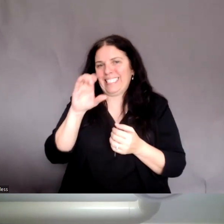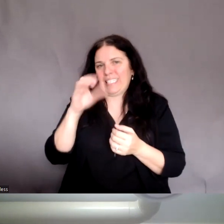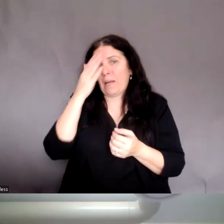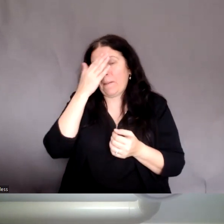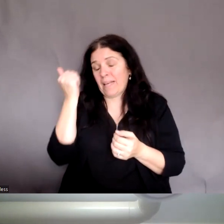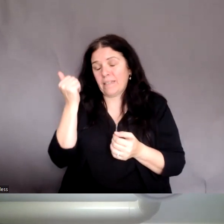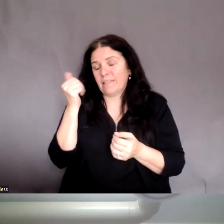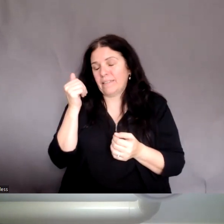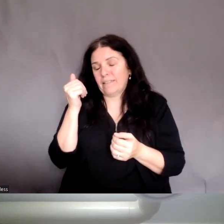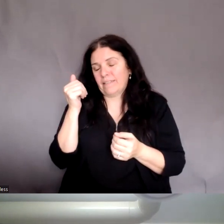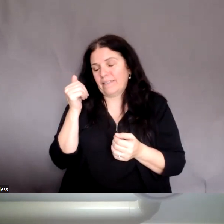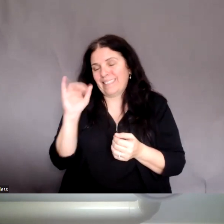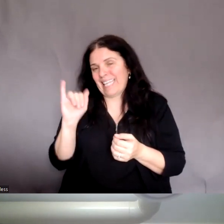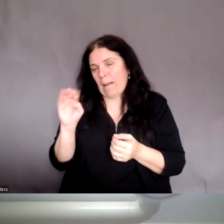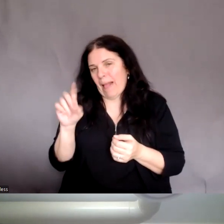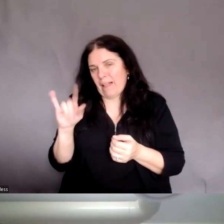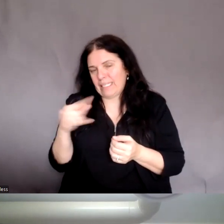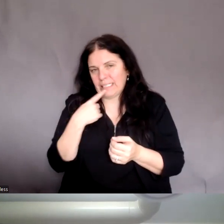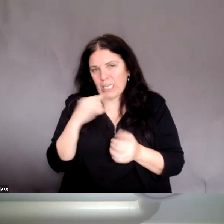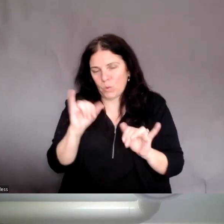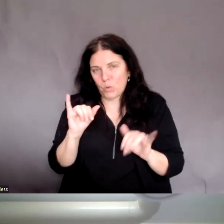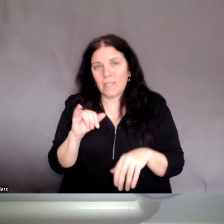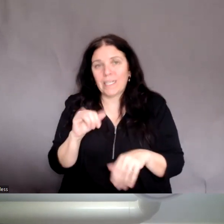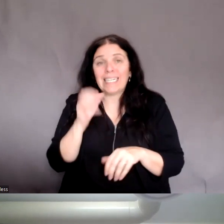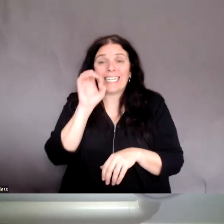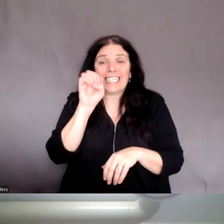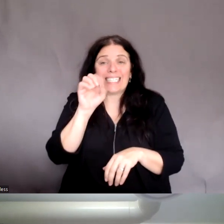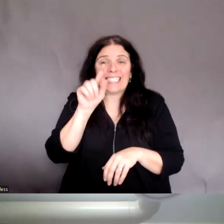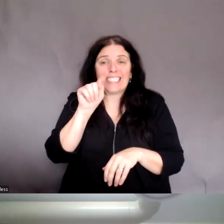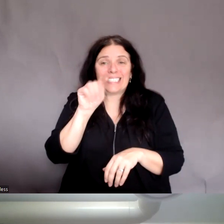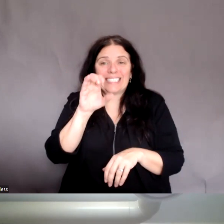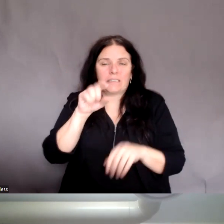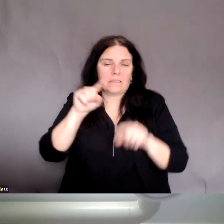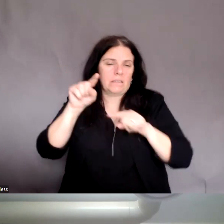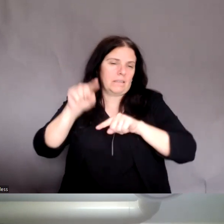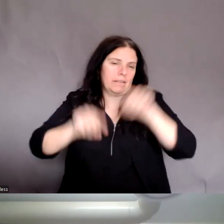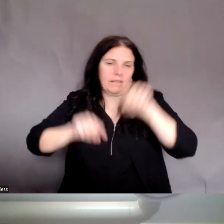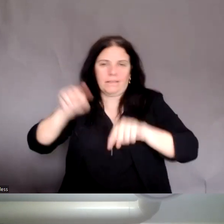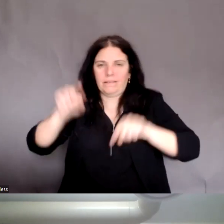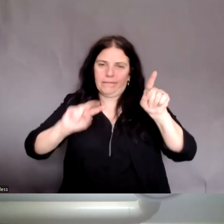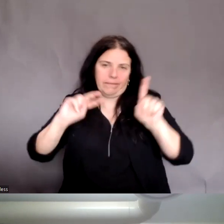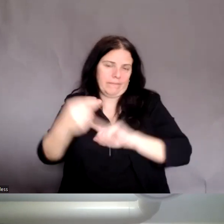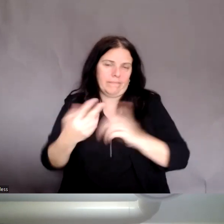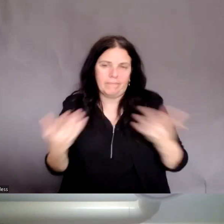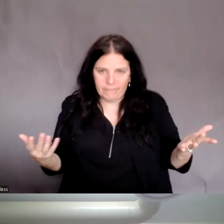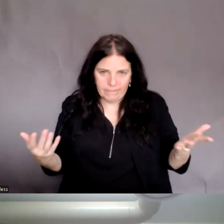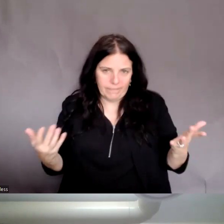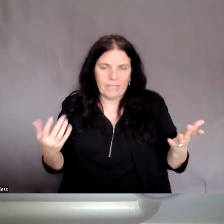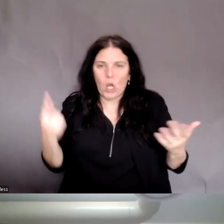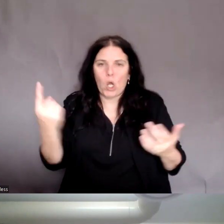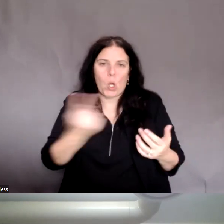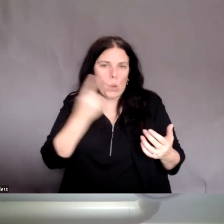as Melody was even saying on it too, is that ETCs will all have their different takes on things. And we've